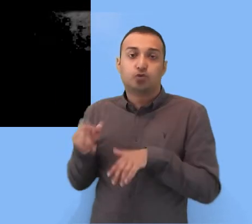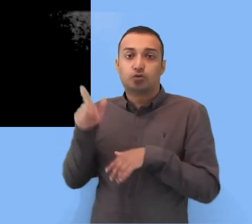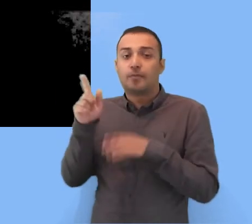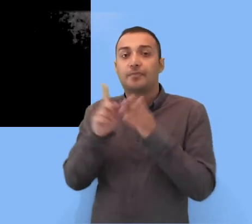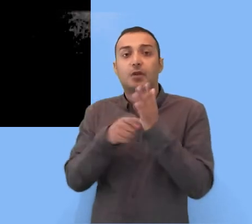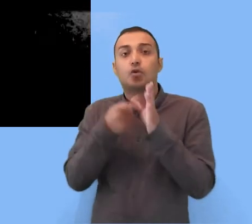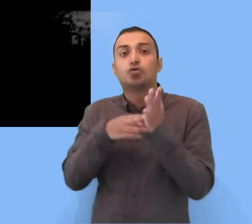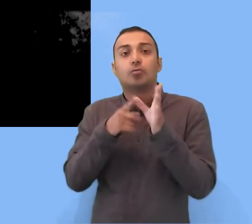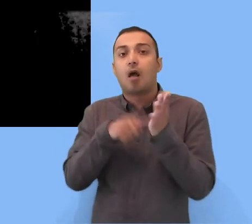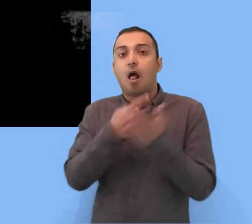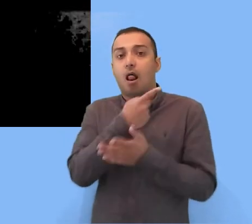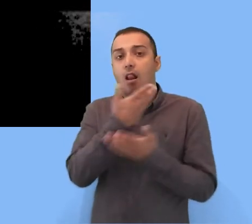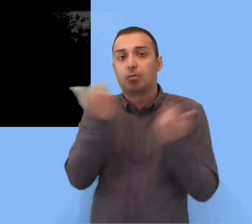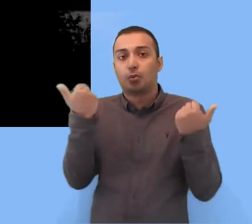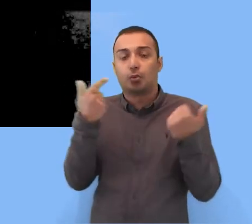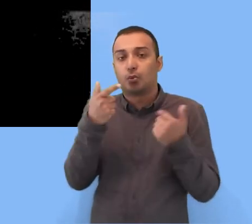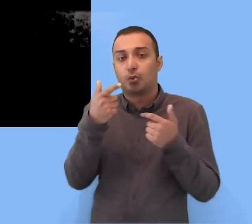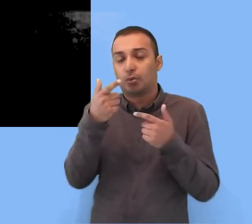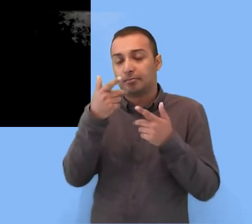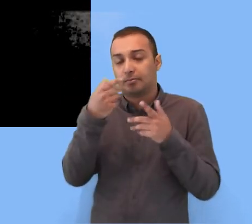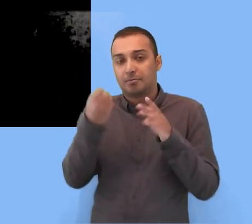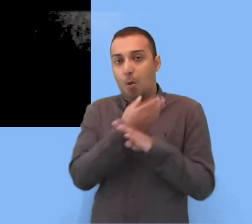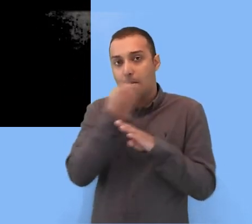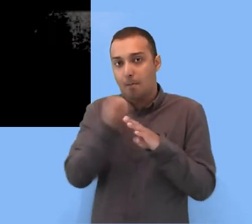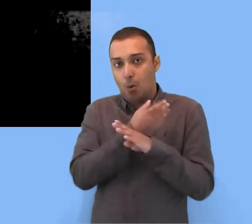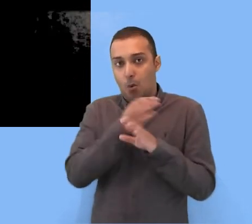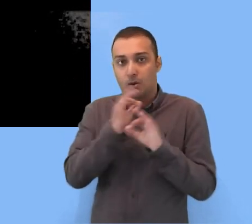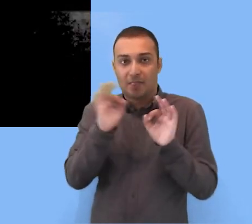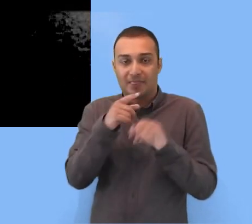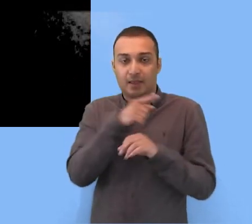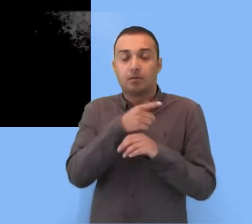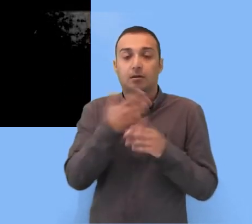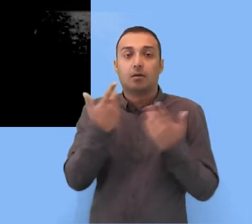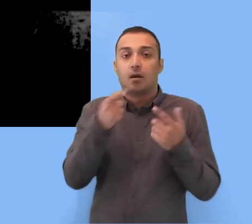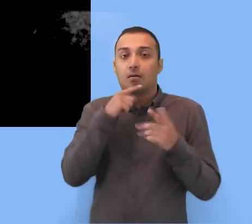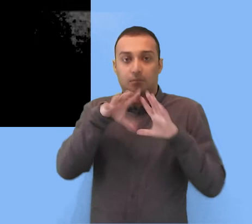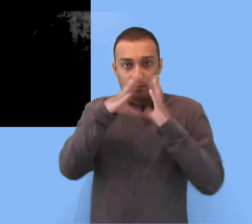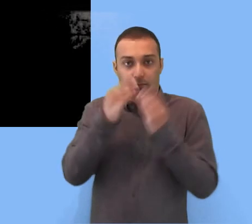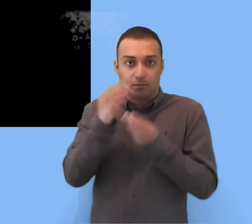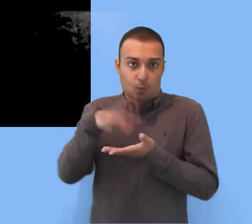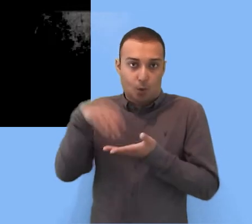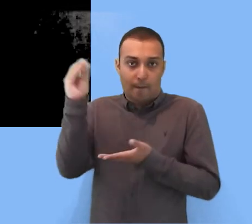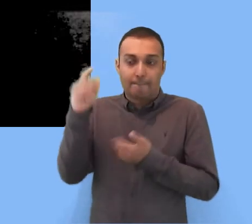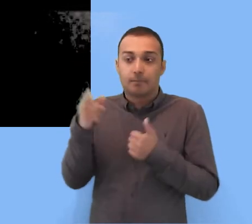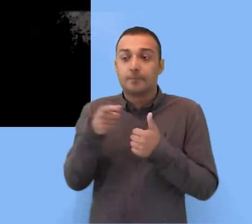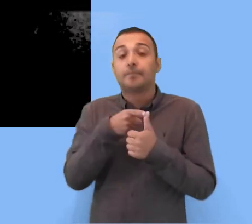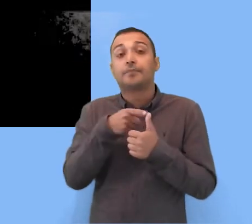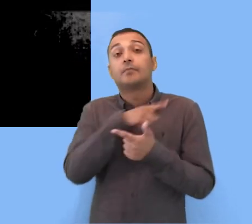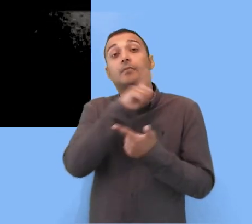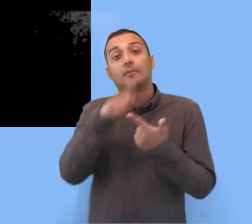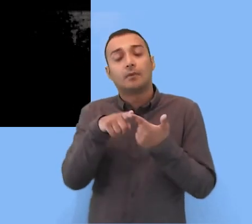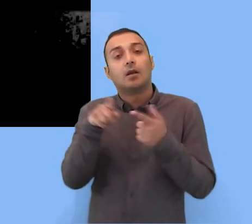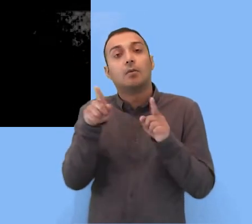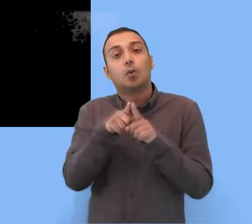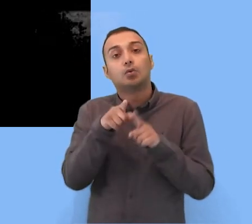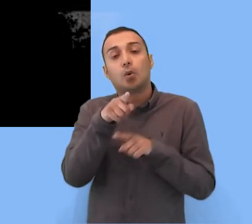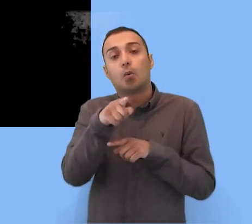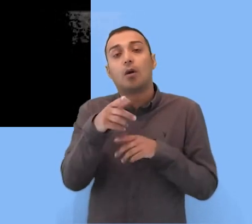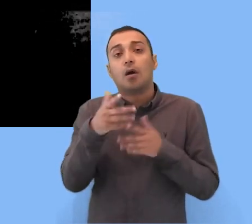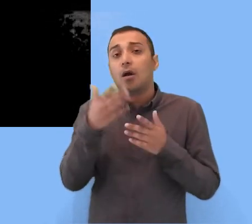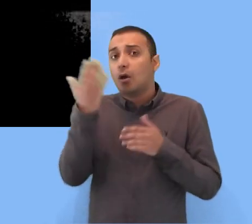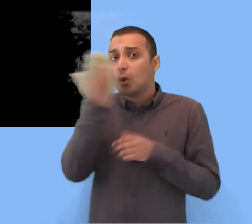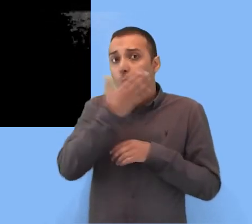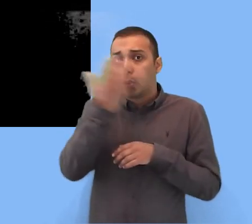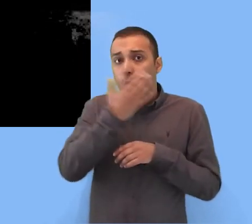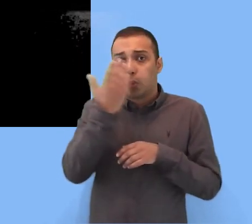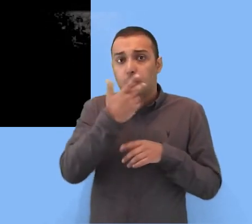a presentation that will also be shared. But then the next question that links to that was, where can settings and schools find high quality